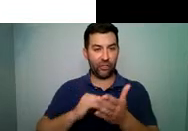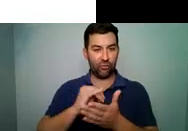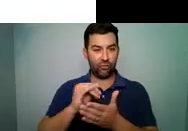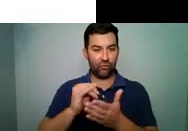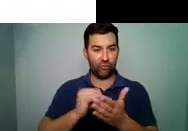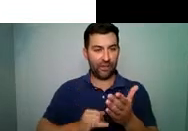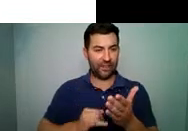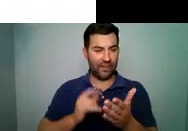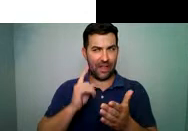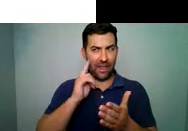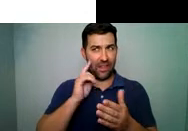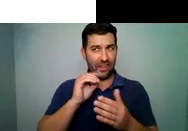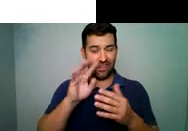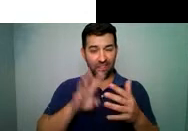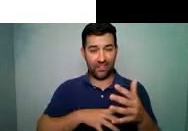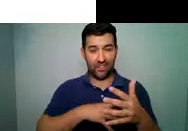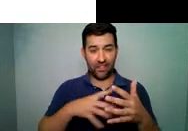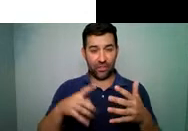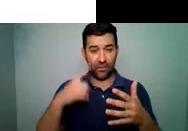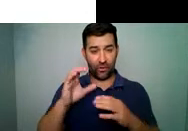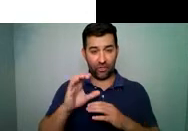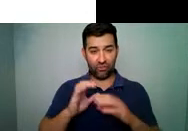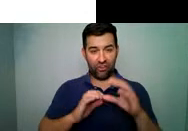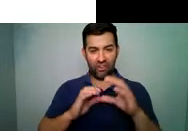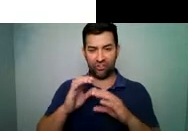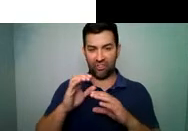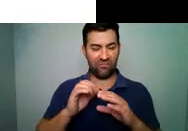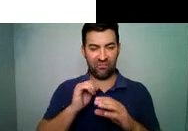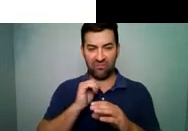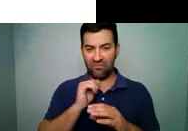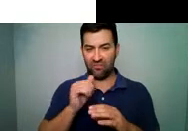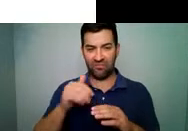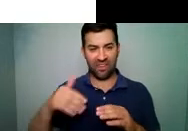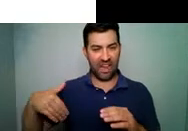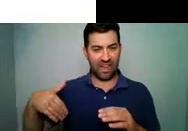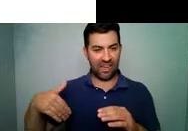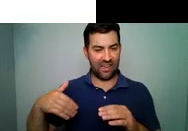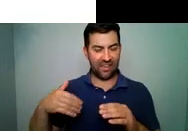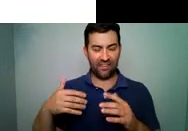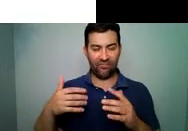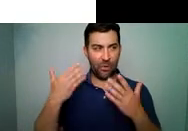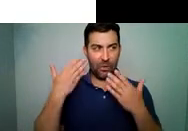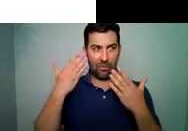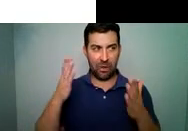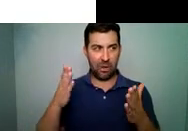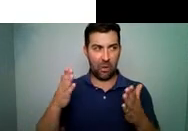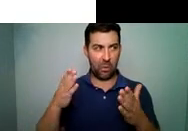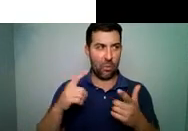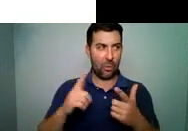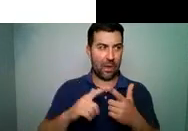we have really a timeline for construction. It's kind of too early to know,